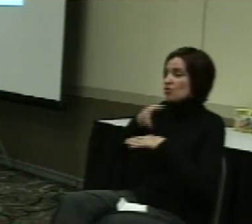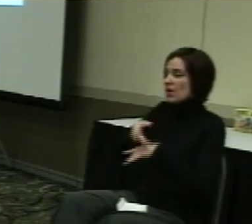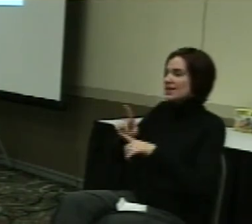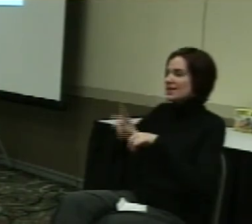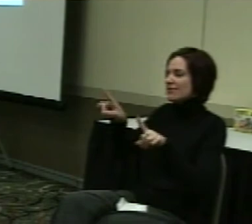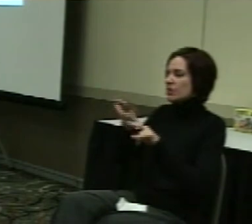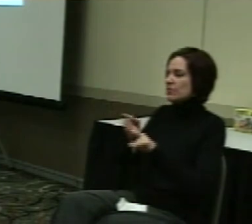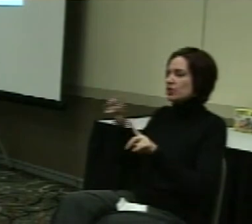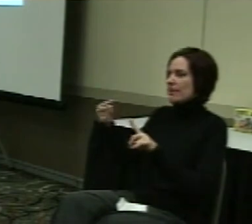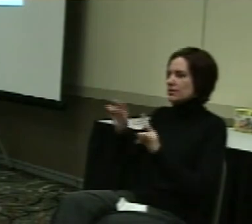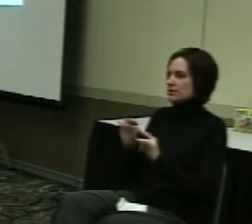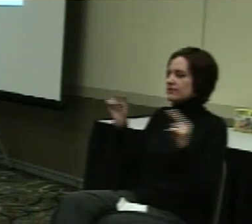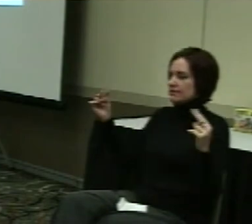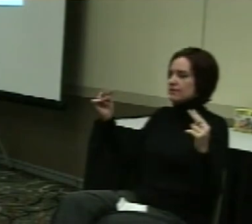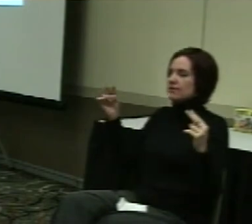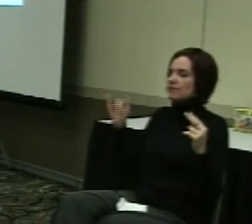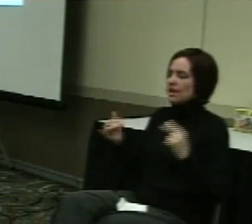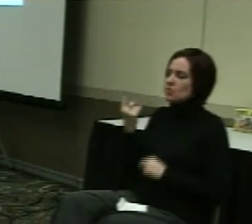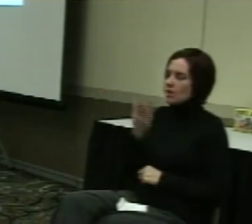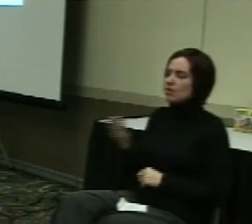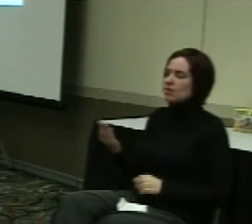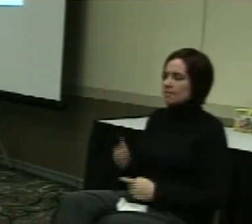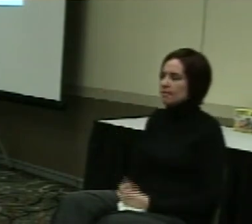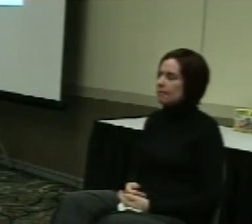perspectives is one of them.